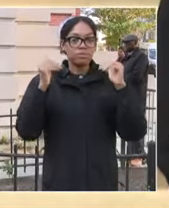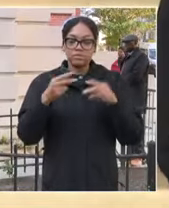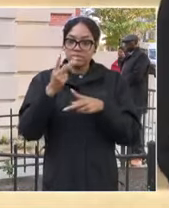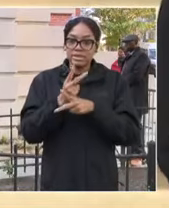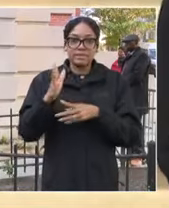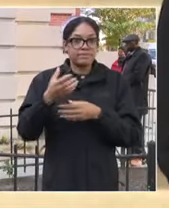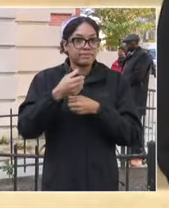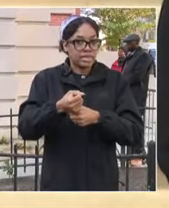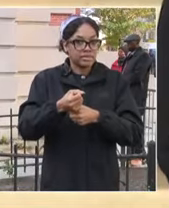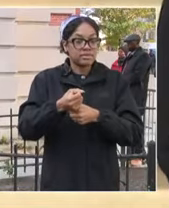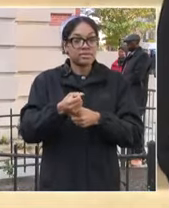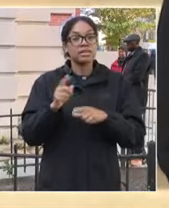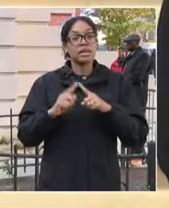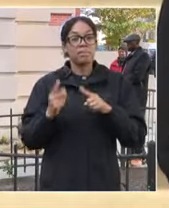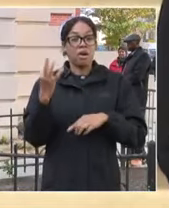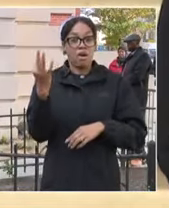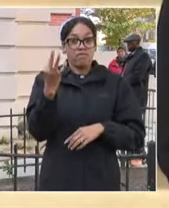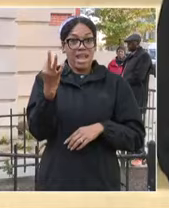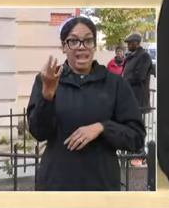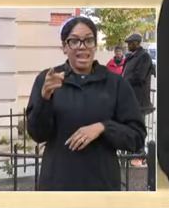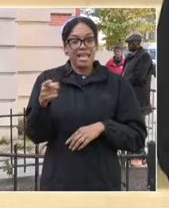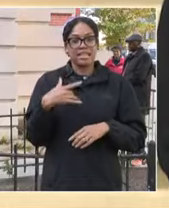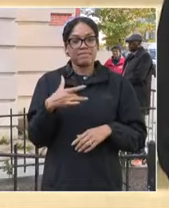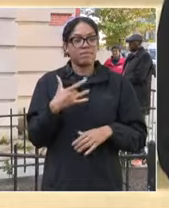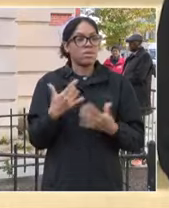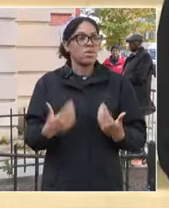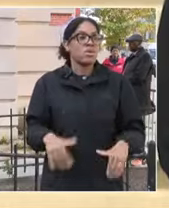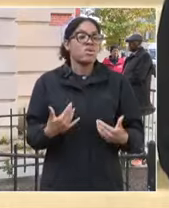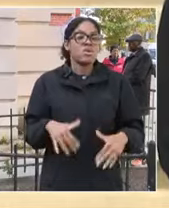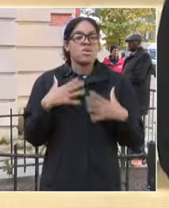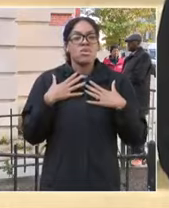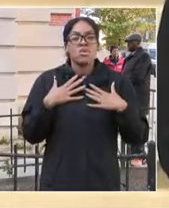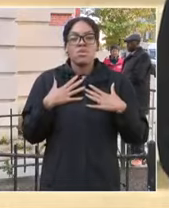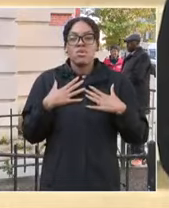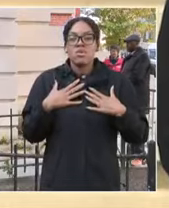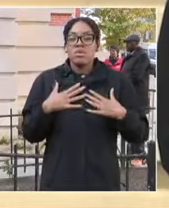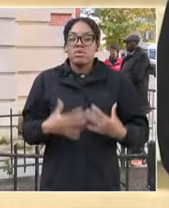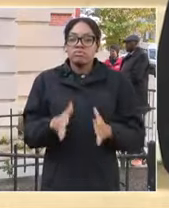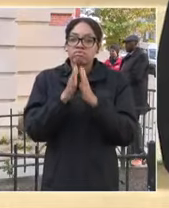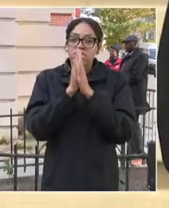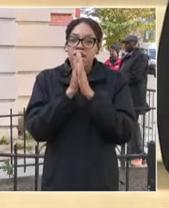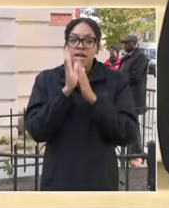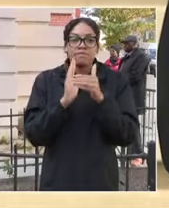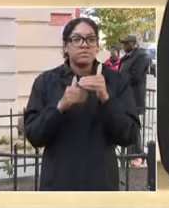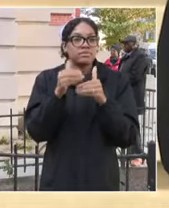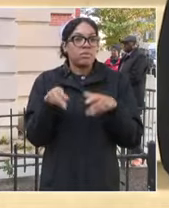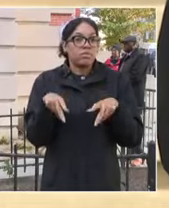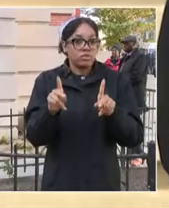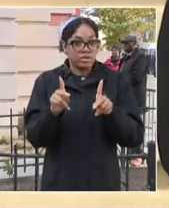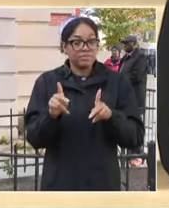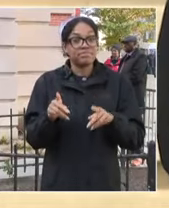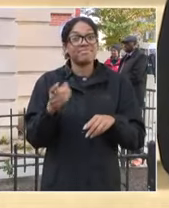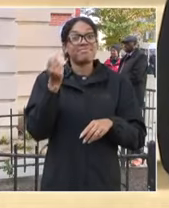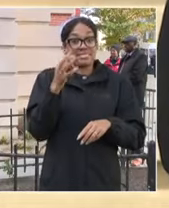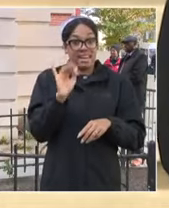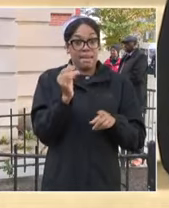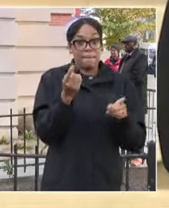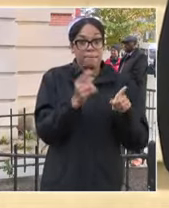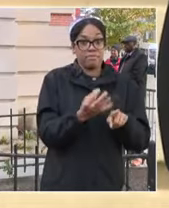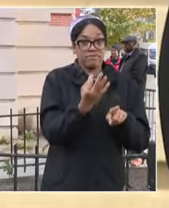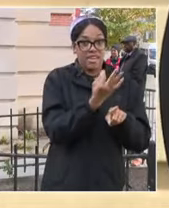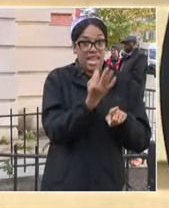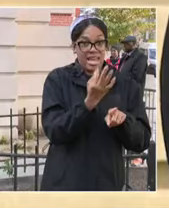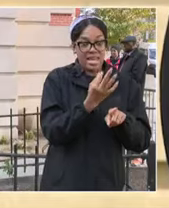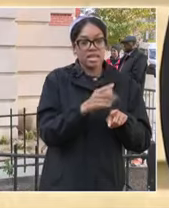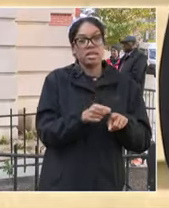he was at a low point and prayed for his next opportunity. And on the Monday, he got a call offering him